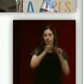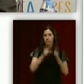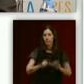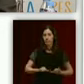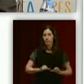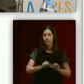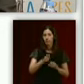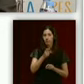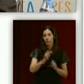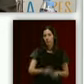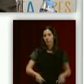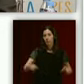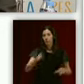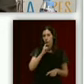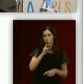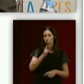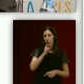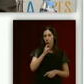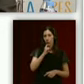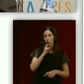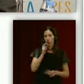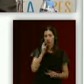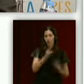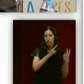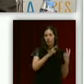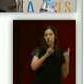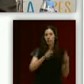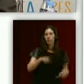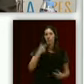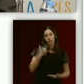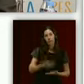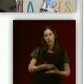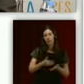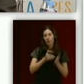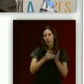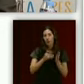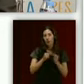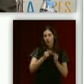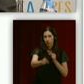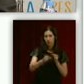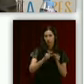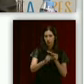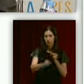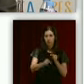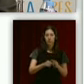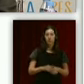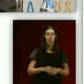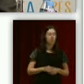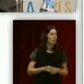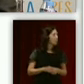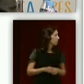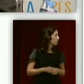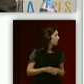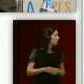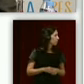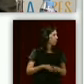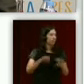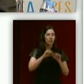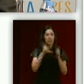by the user. This is the model for the platform. Here we can